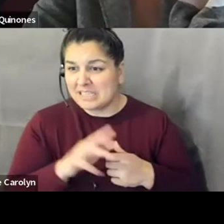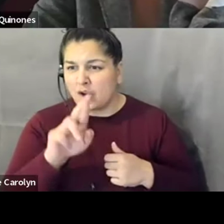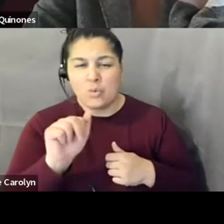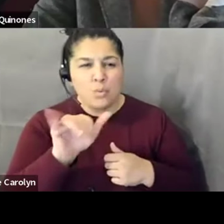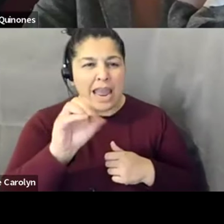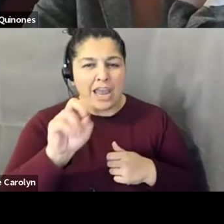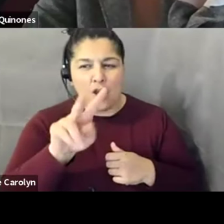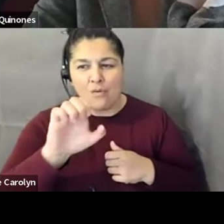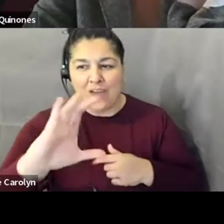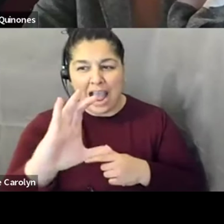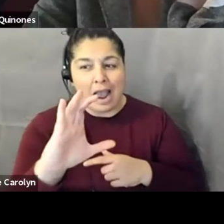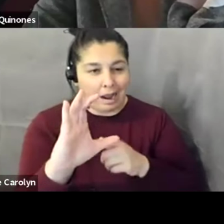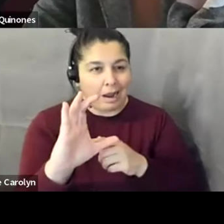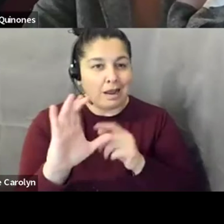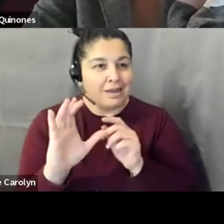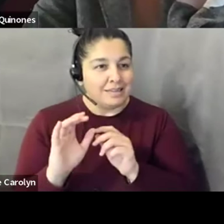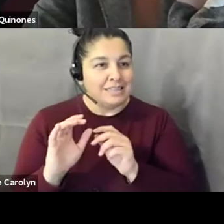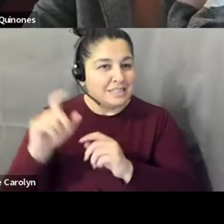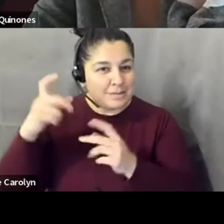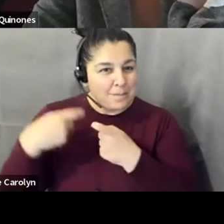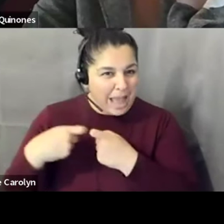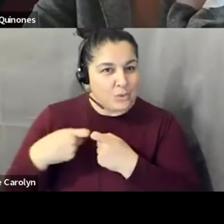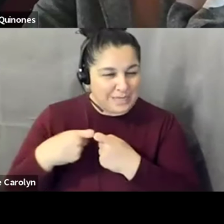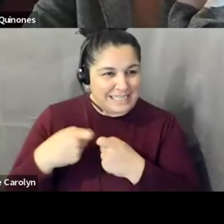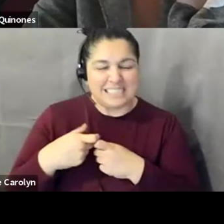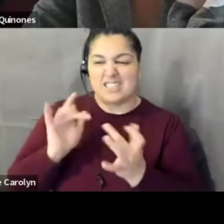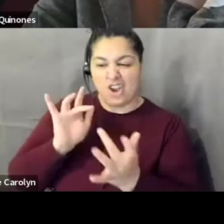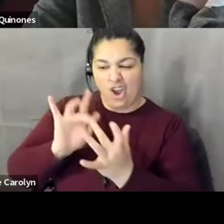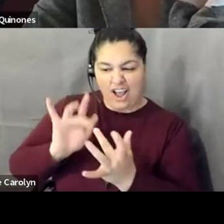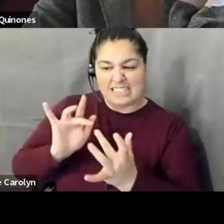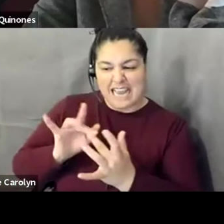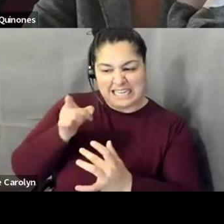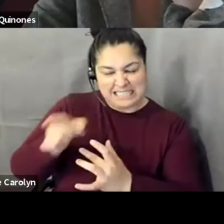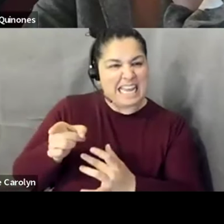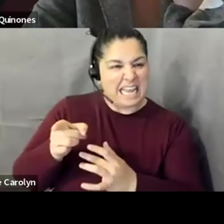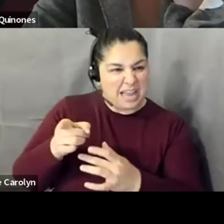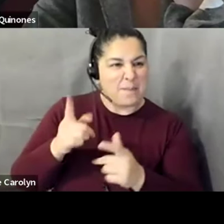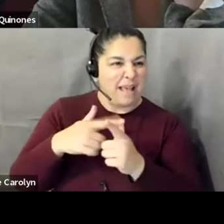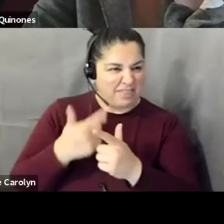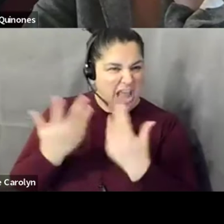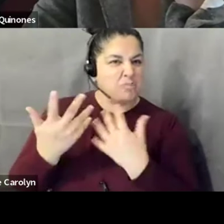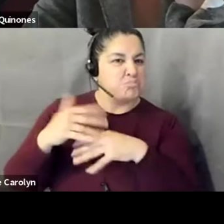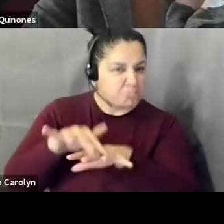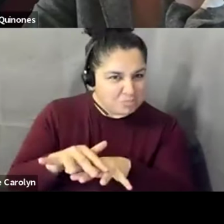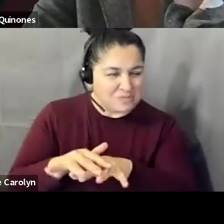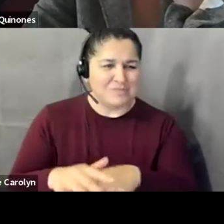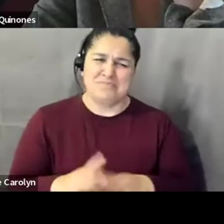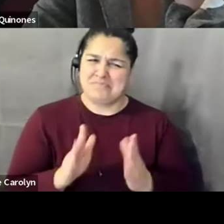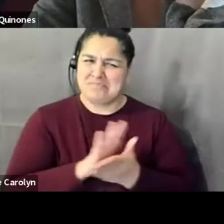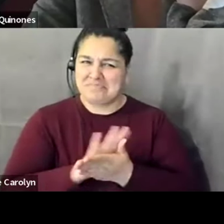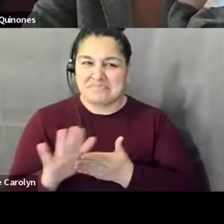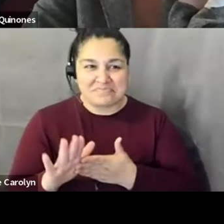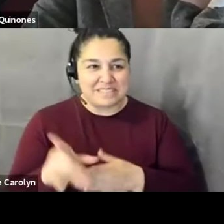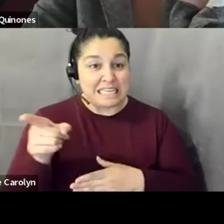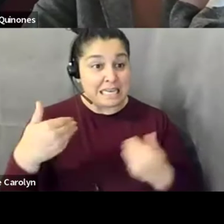just contact, it's in chat. Contact him and arrange how to pick it up or have him deliver it or whatever. Very thoughtful. He has a